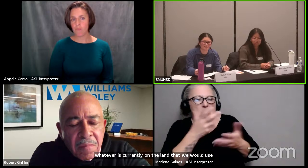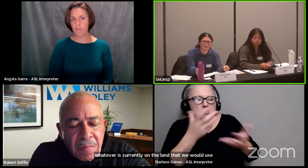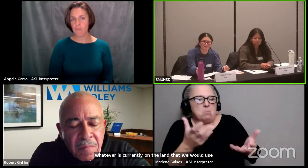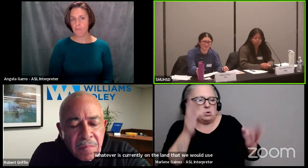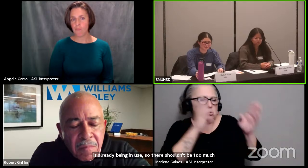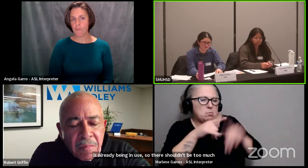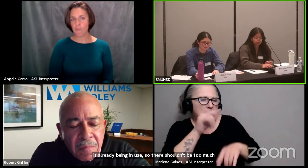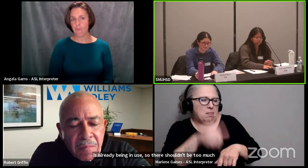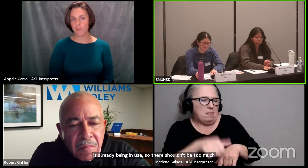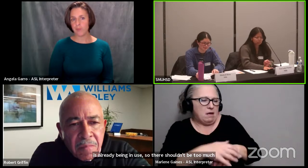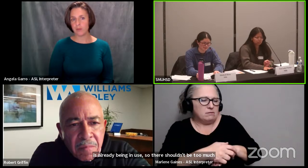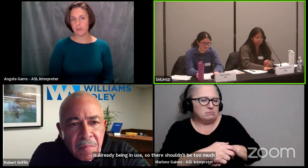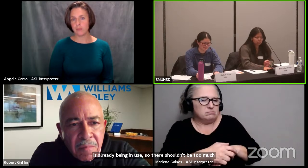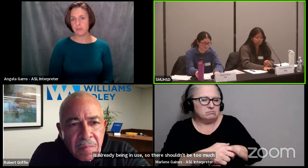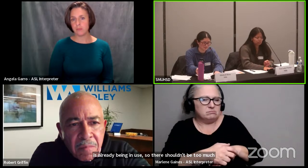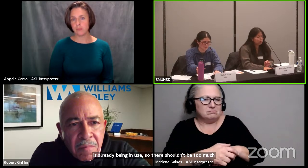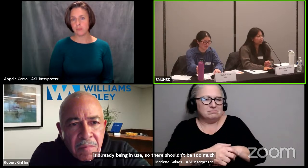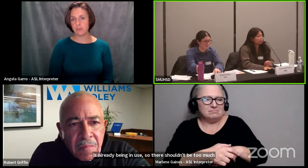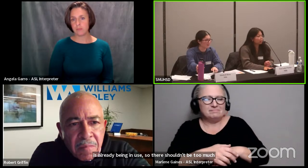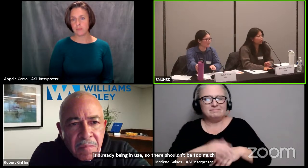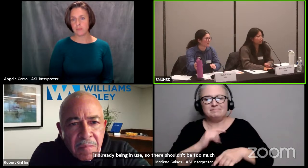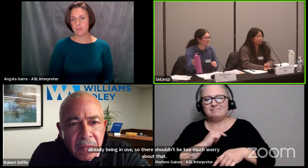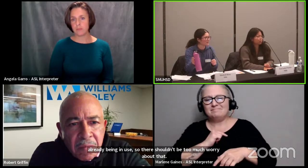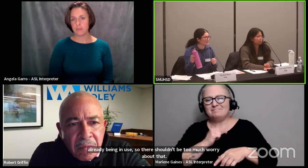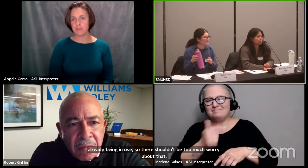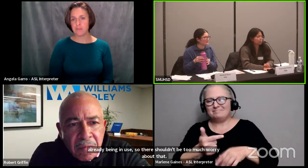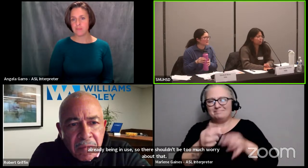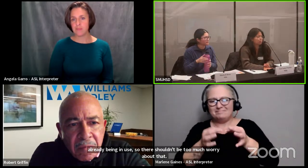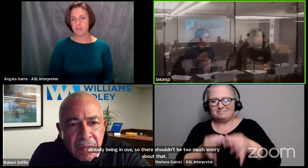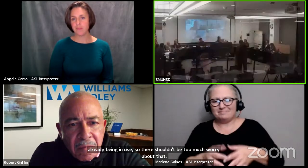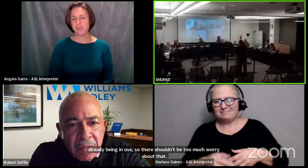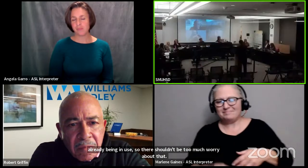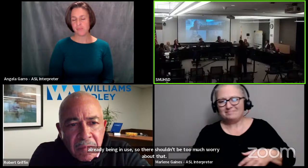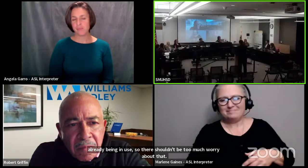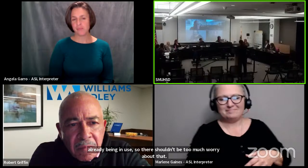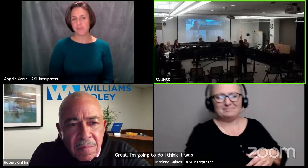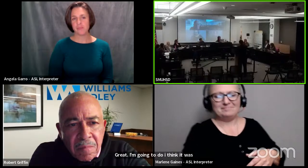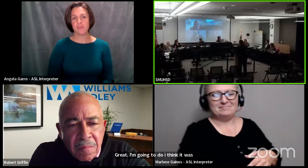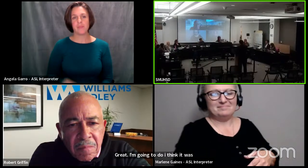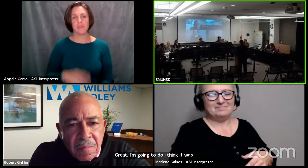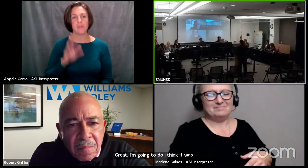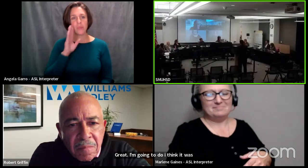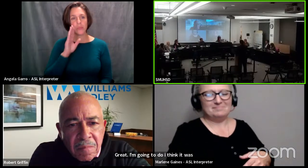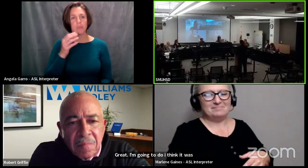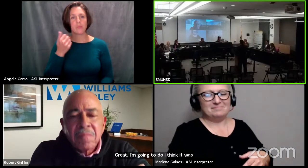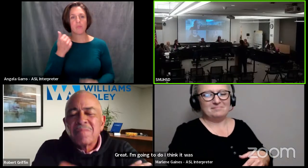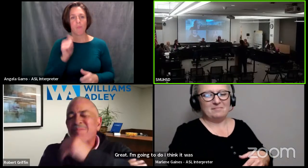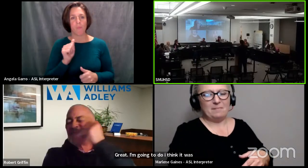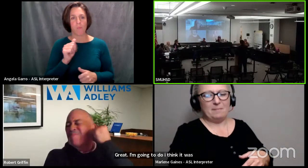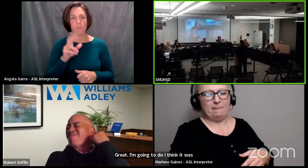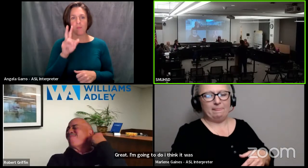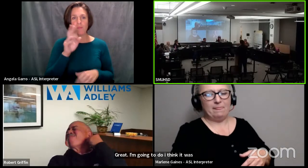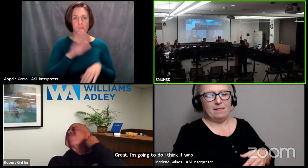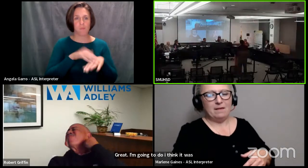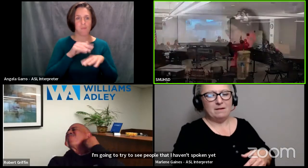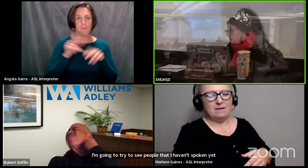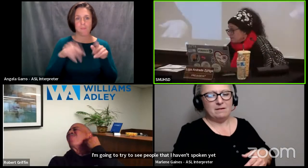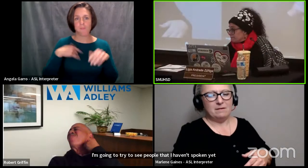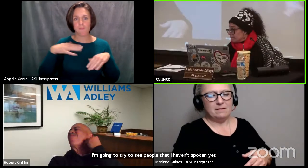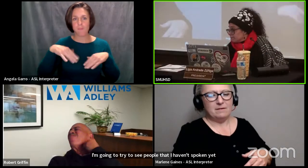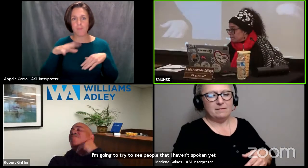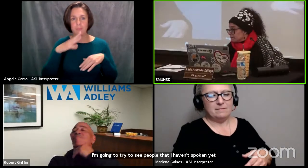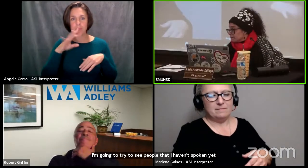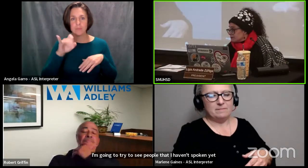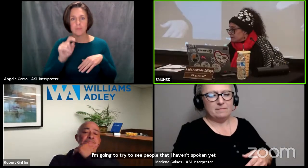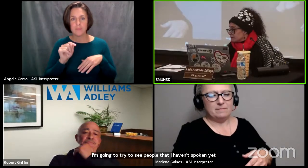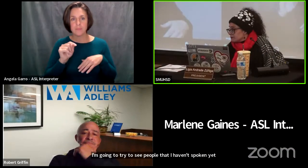that. Great. I'm gonna try to see people that haven't spoken yet. Sorry. The other- So I'll do, huh? Did